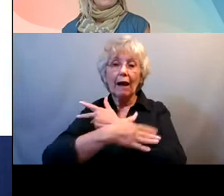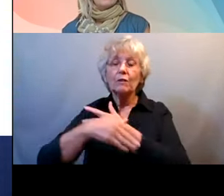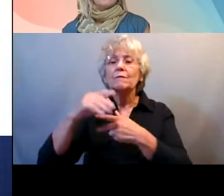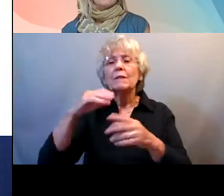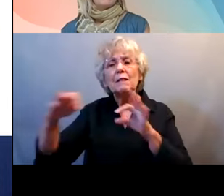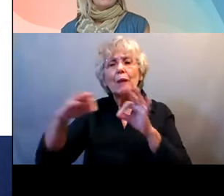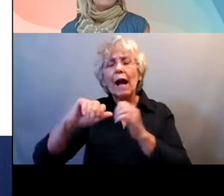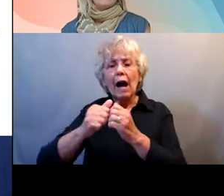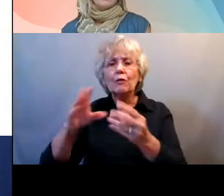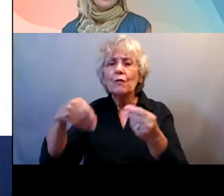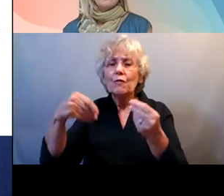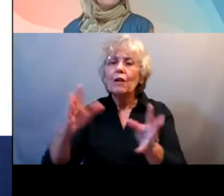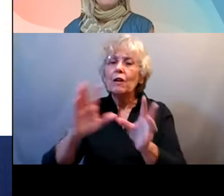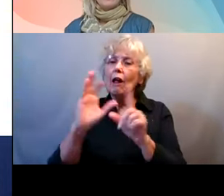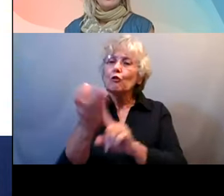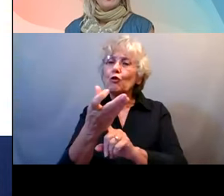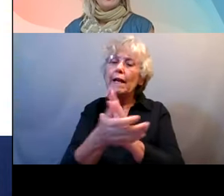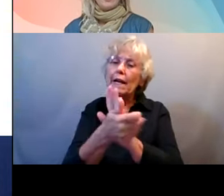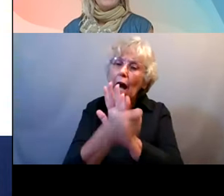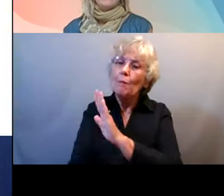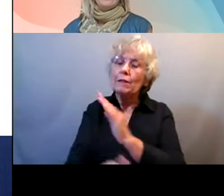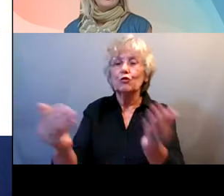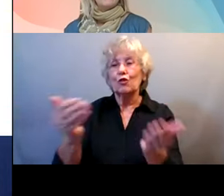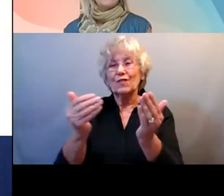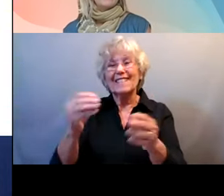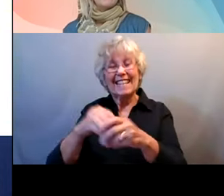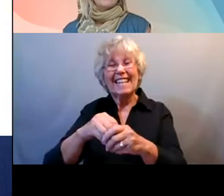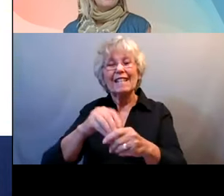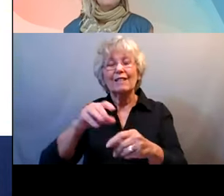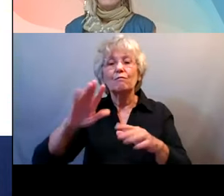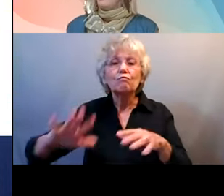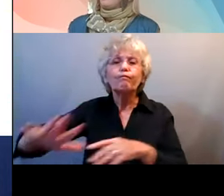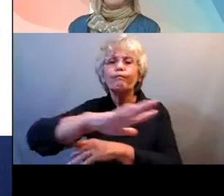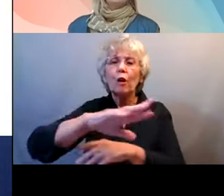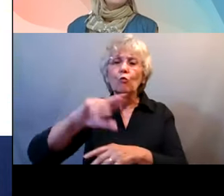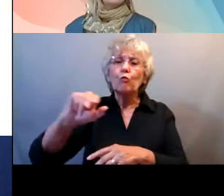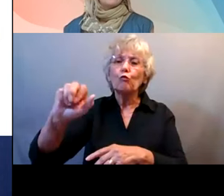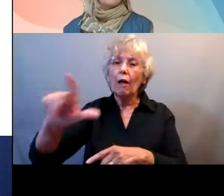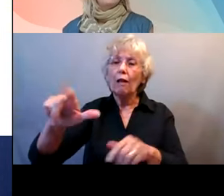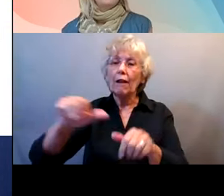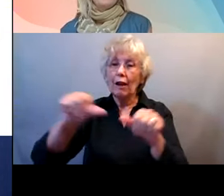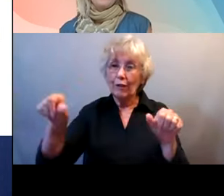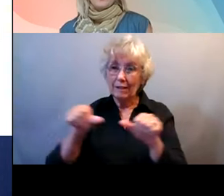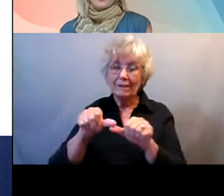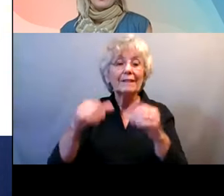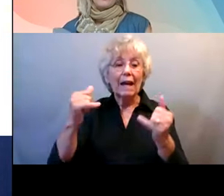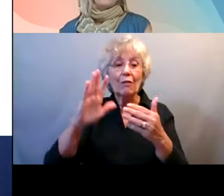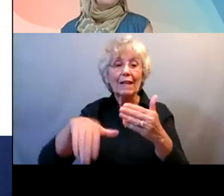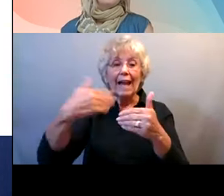competent services in rural communities. And that's posted to our Equity and Aging Resource Center. Next slide.